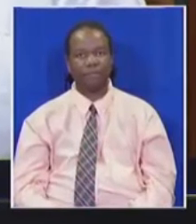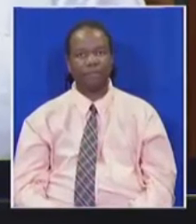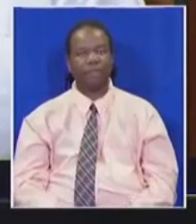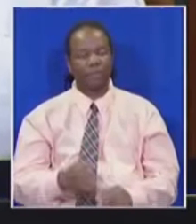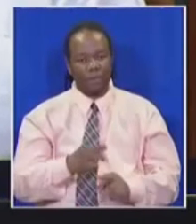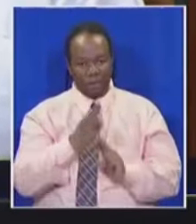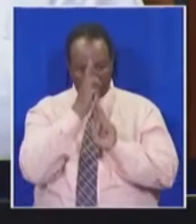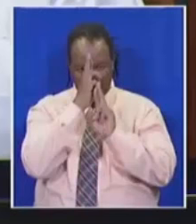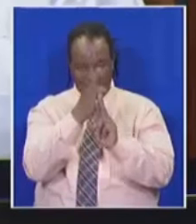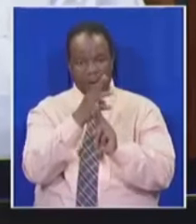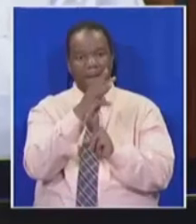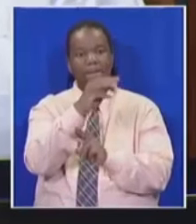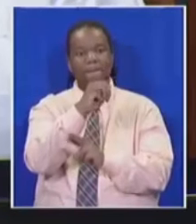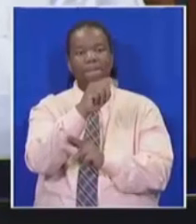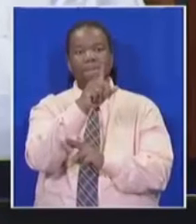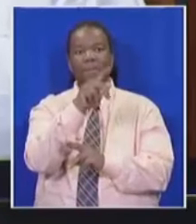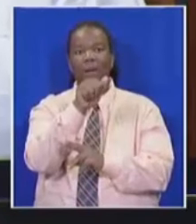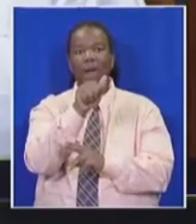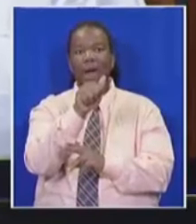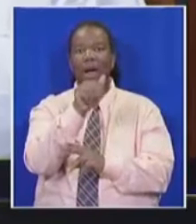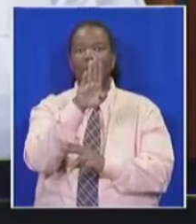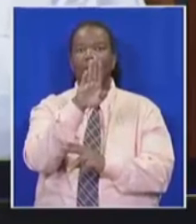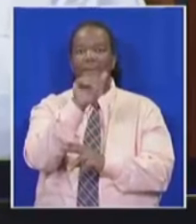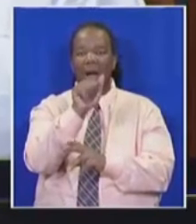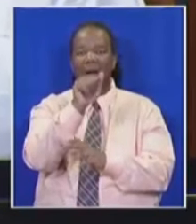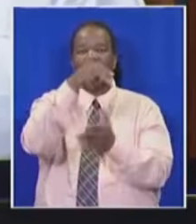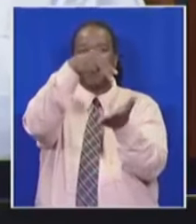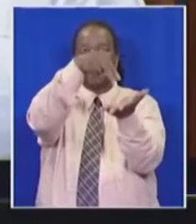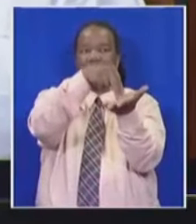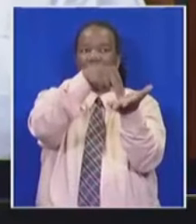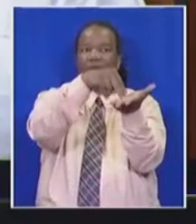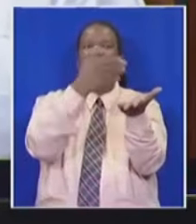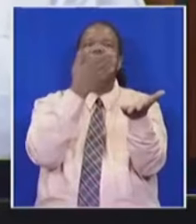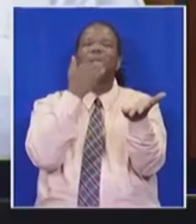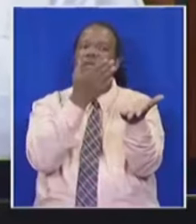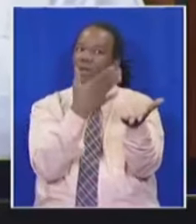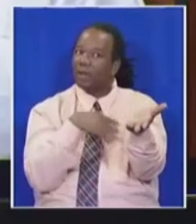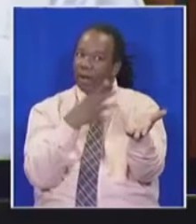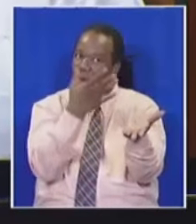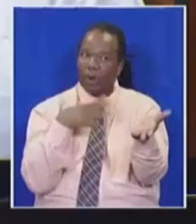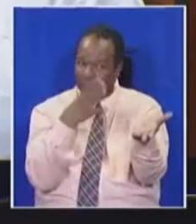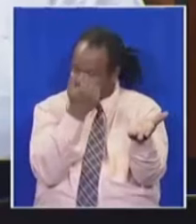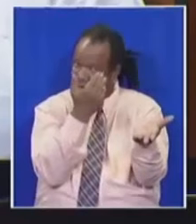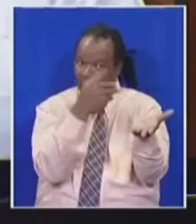Honourable Mlaba, rise. Whoever said this, please rise. Let's hear.